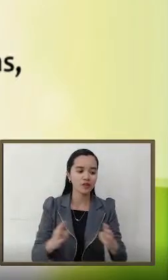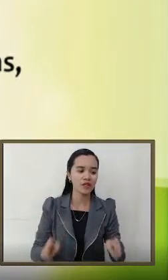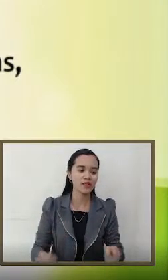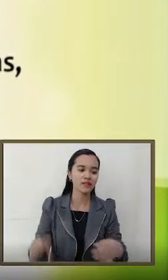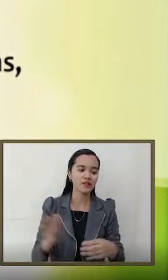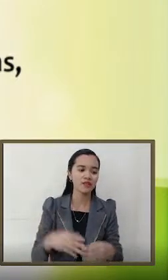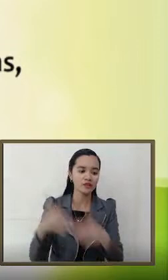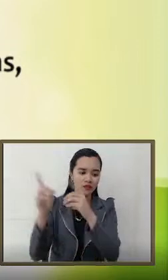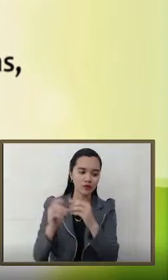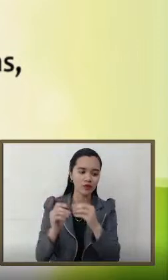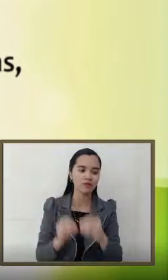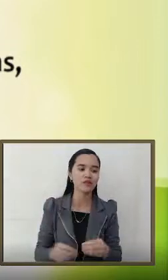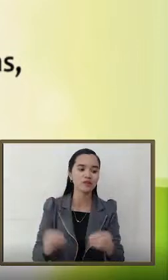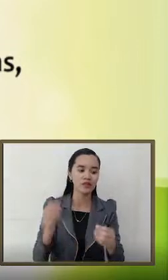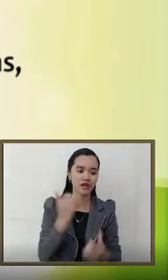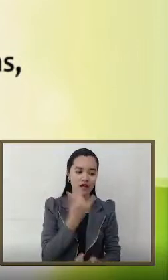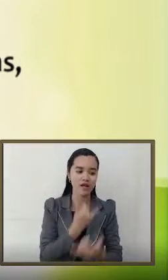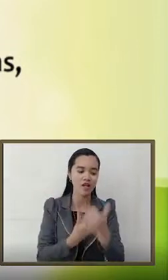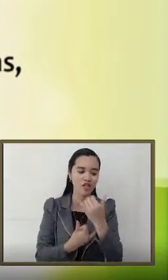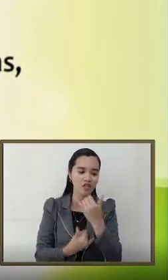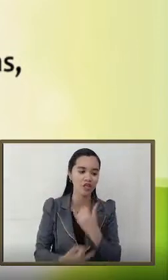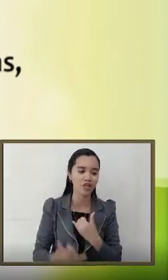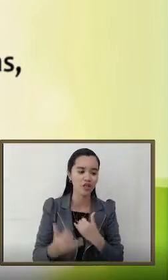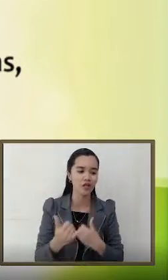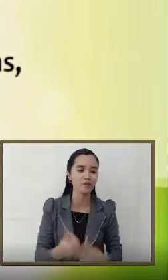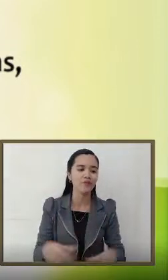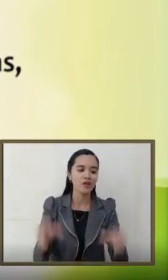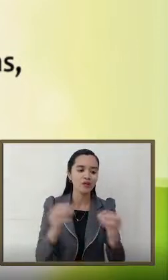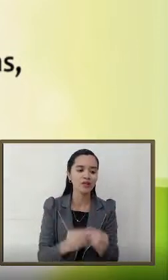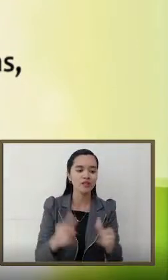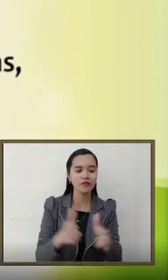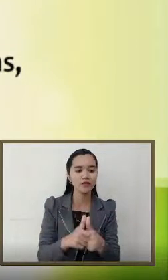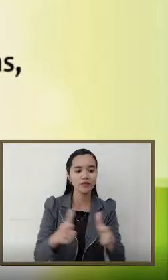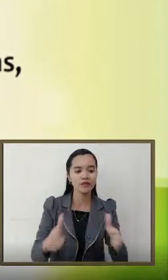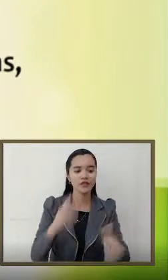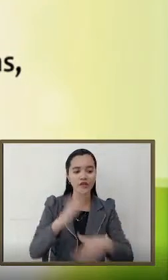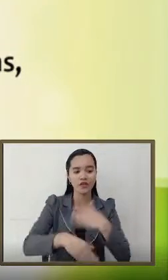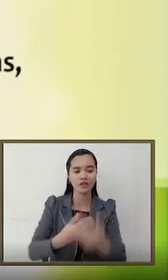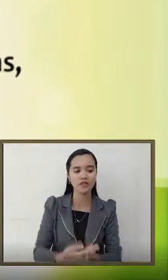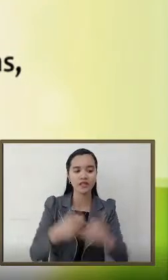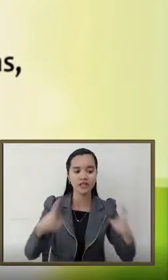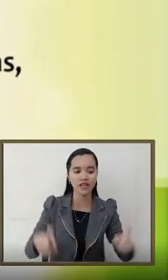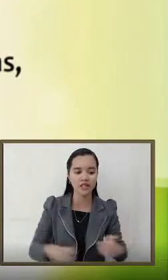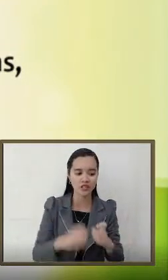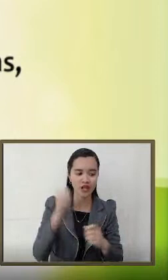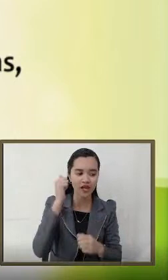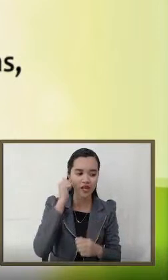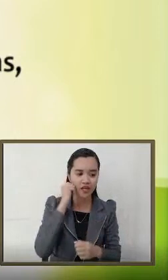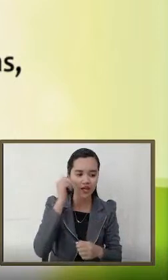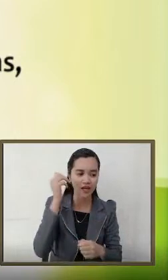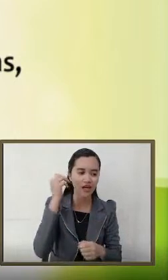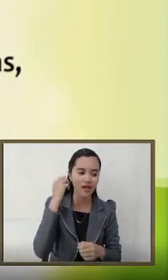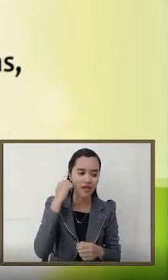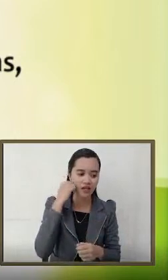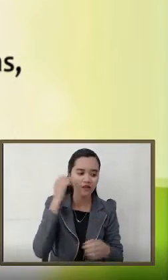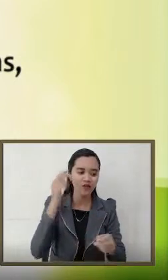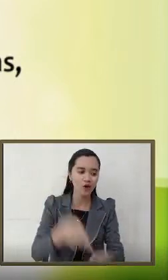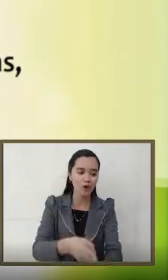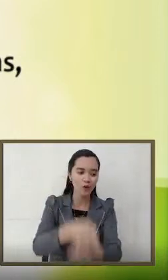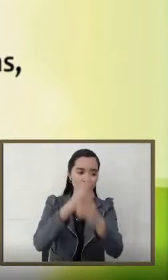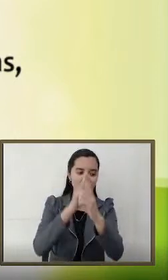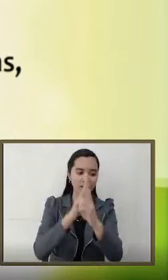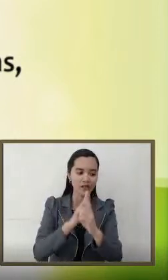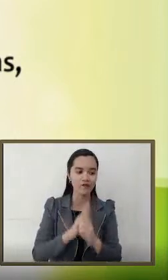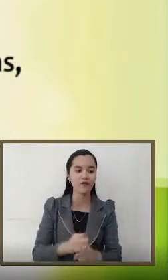Broader than the scope of my transgressions, greater far than all my sin and shame. Everybody now.